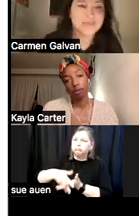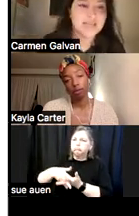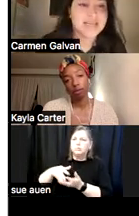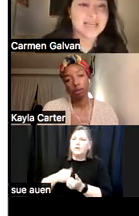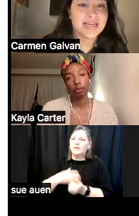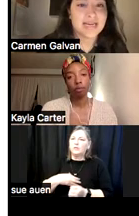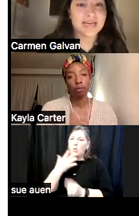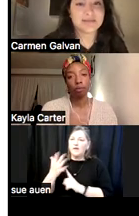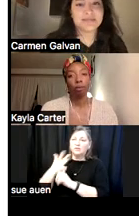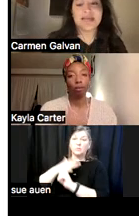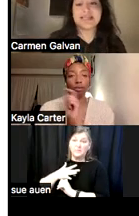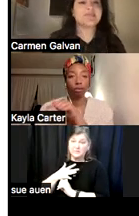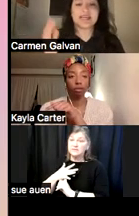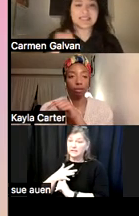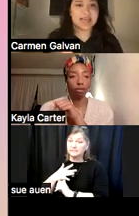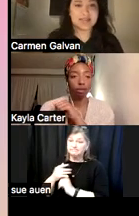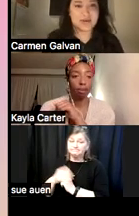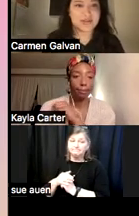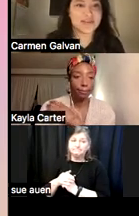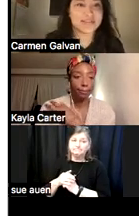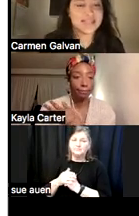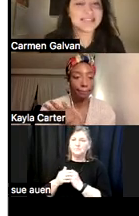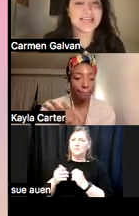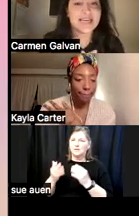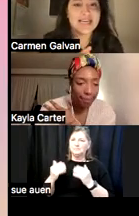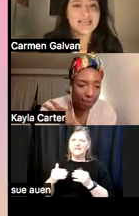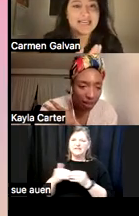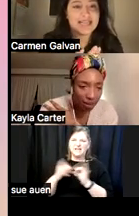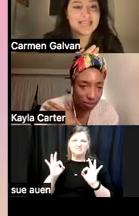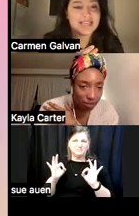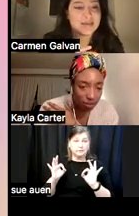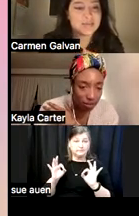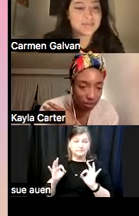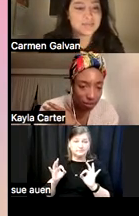there. And yeah, next slide. Totally fine. Thanks.